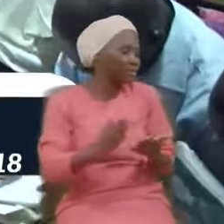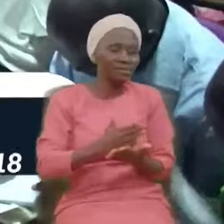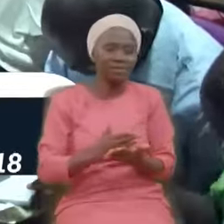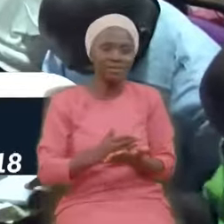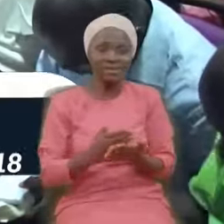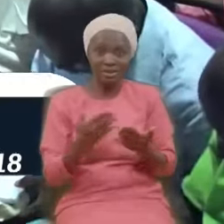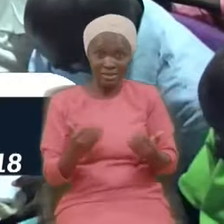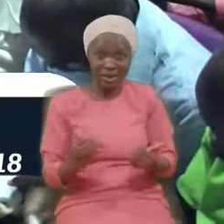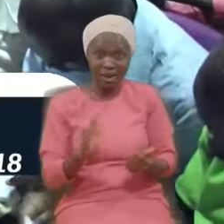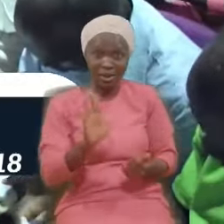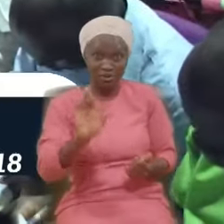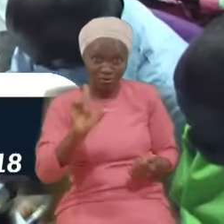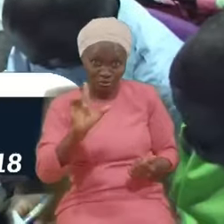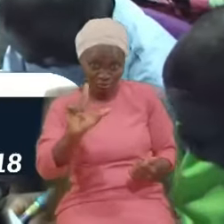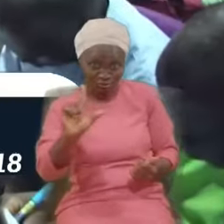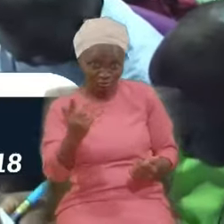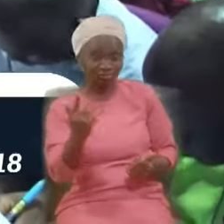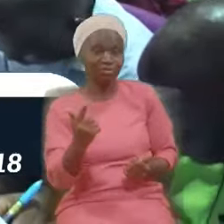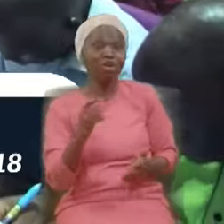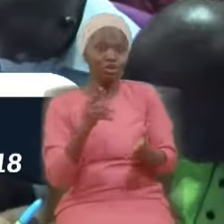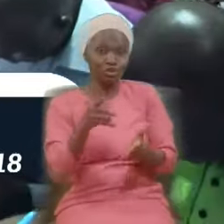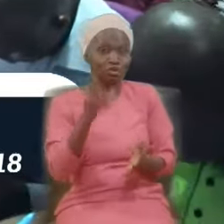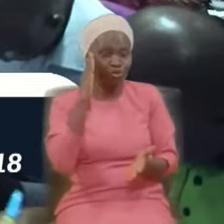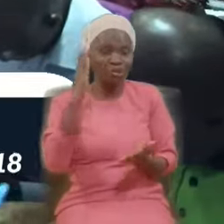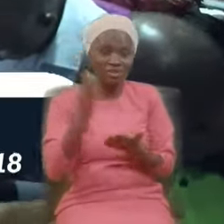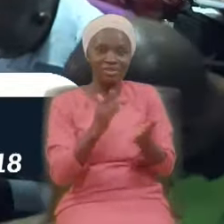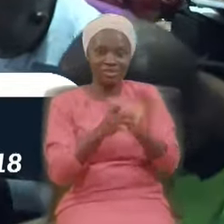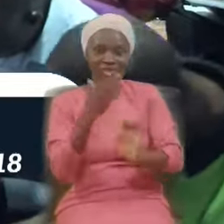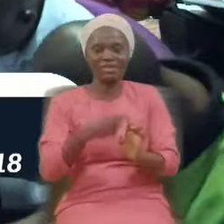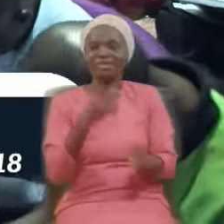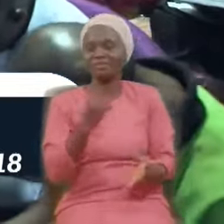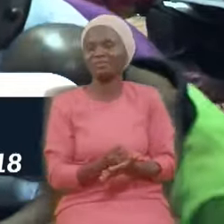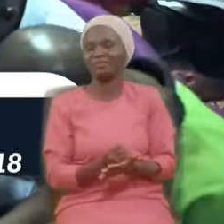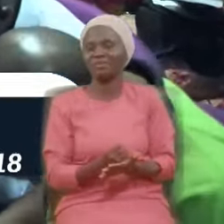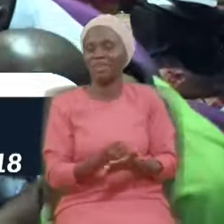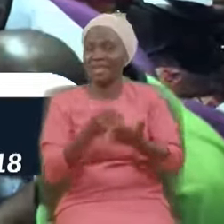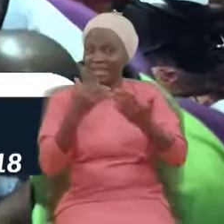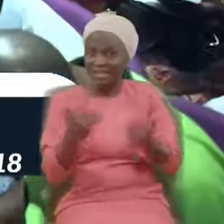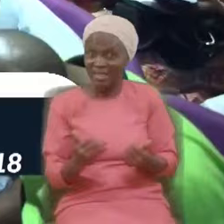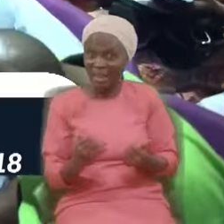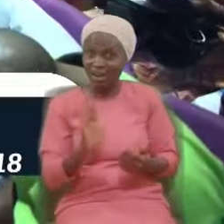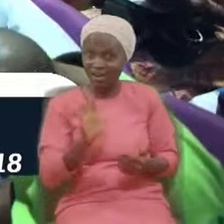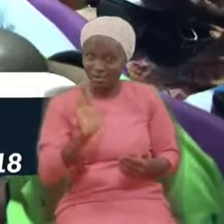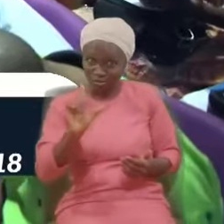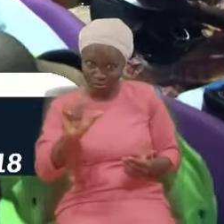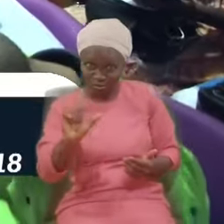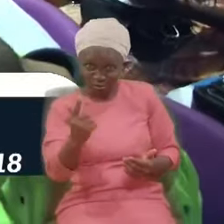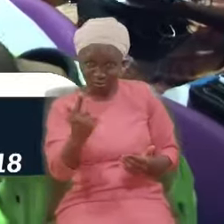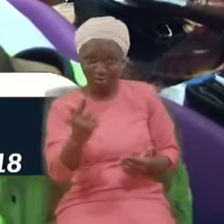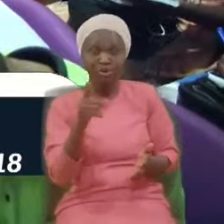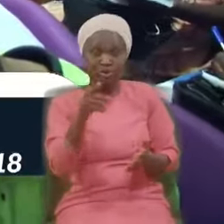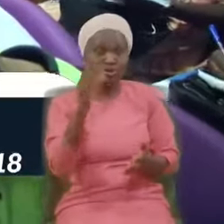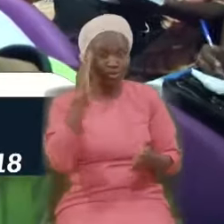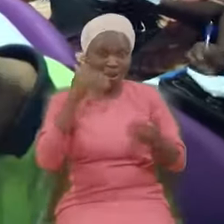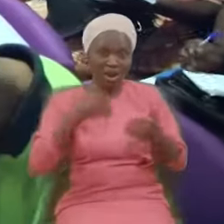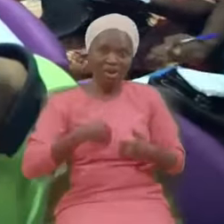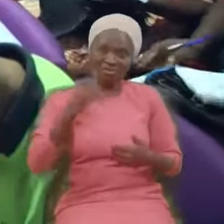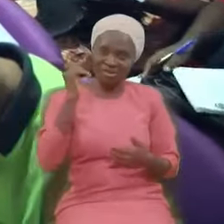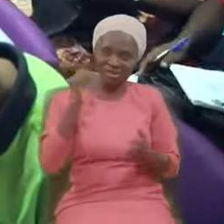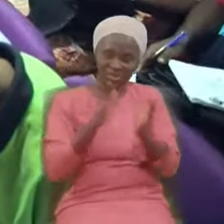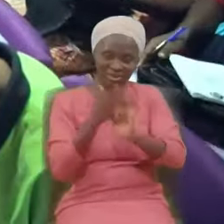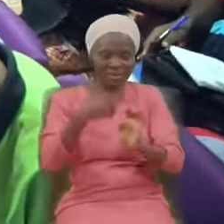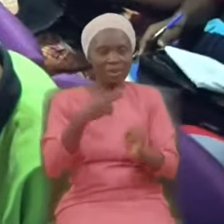sing. Others have been giving testimony, now it's your turn, you will give testimony. Bless